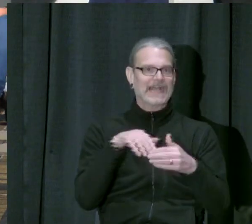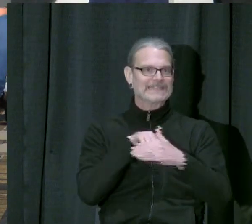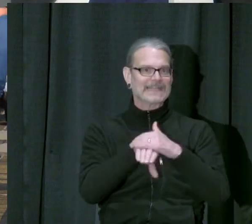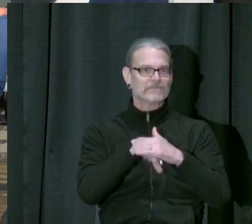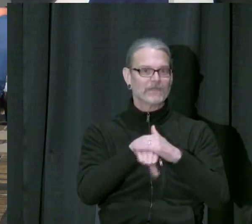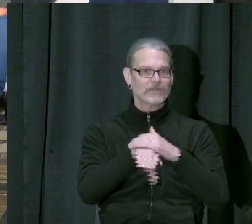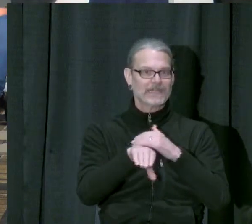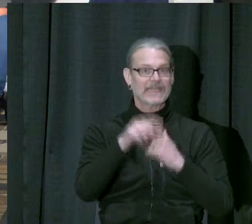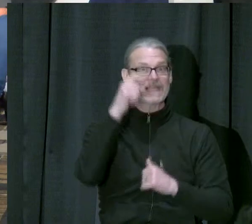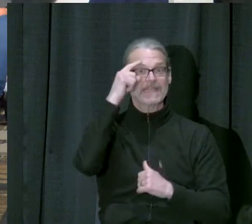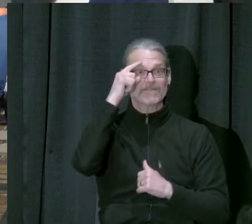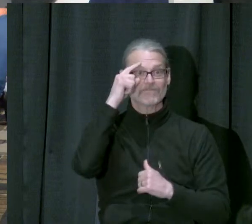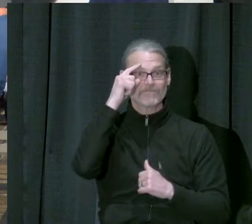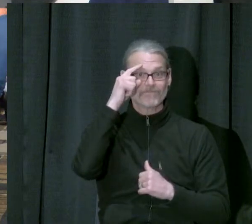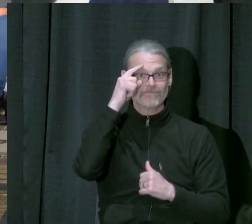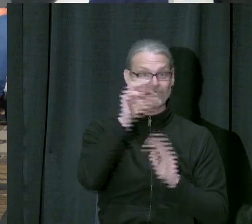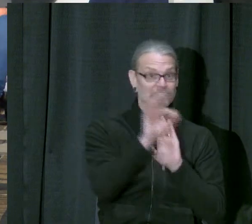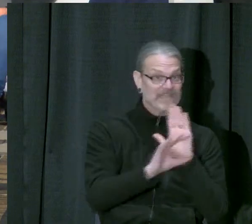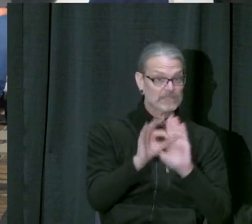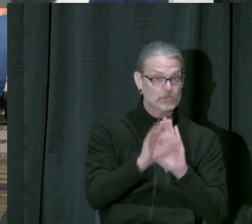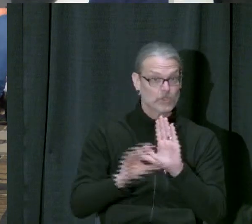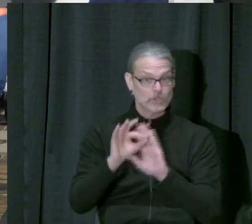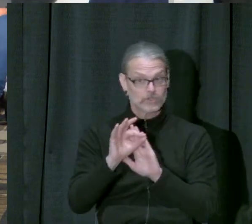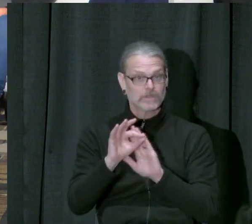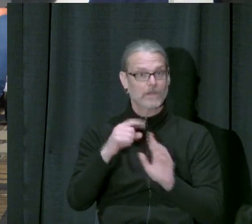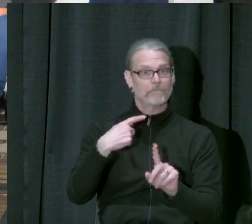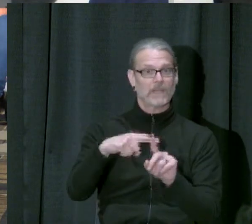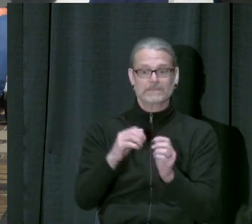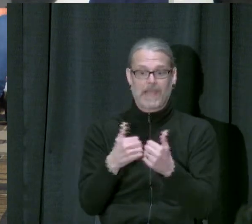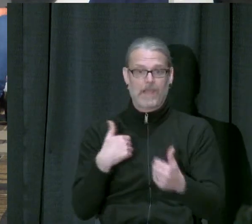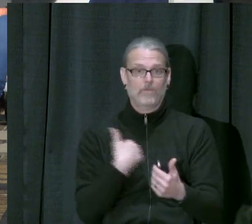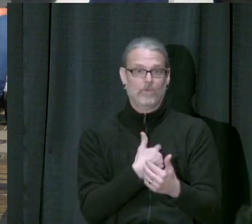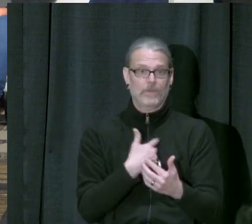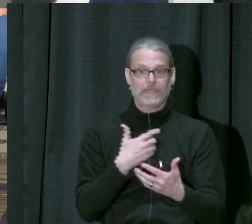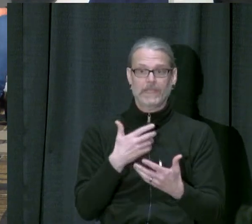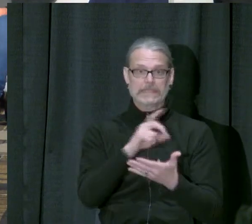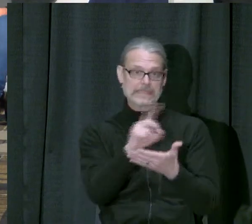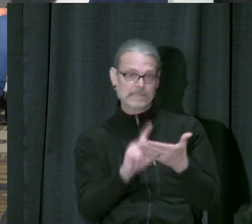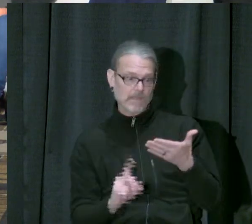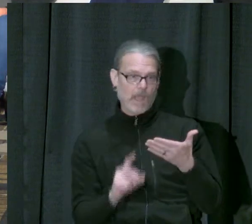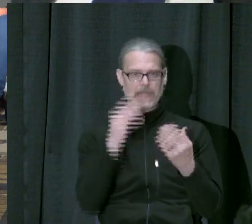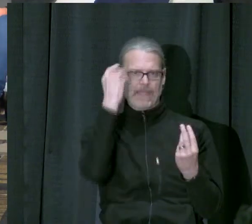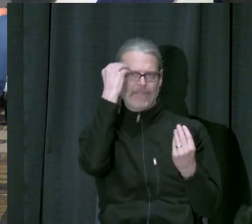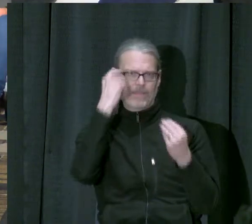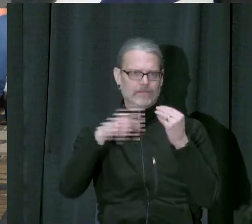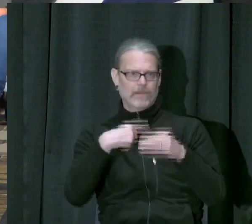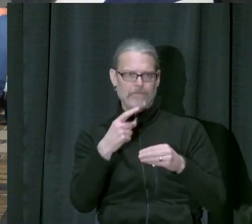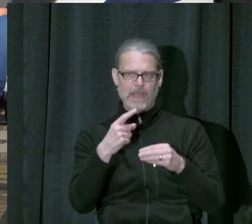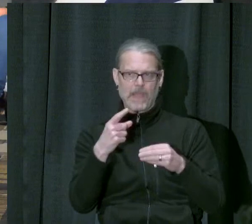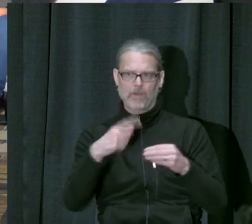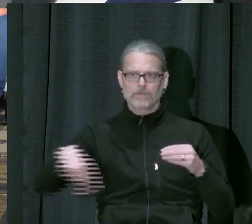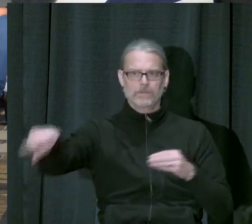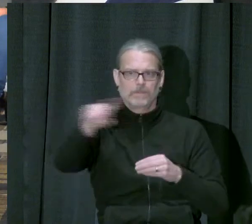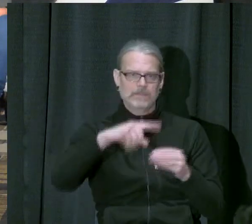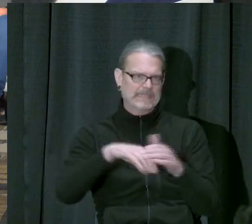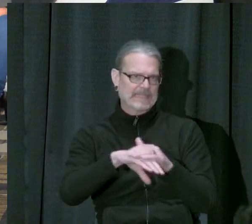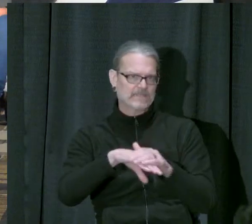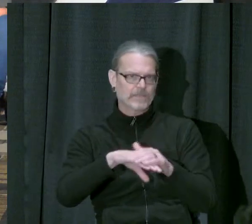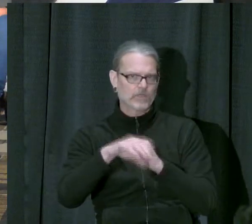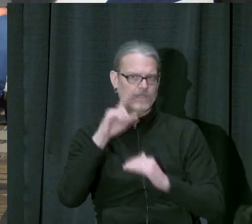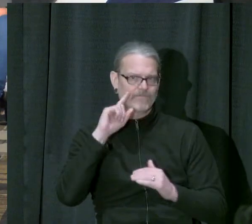features, and the ways we go about designing and thinking about accessibility